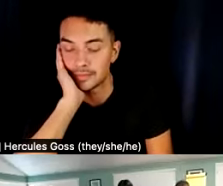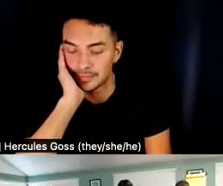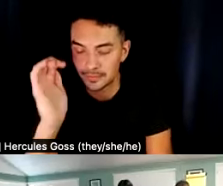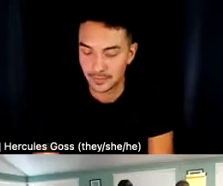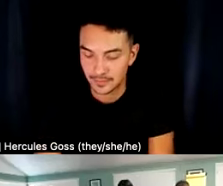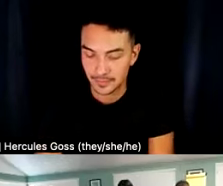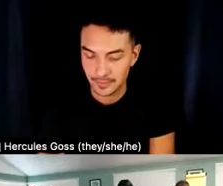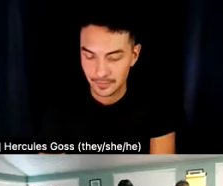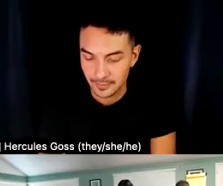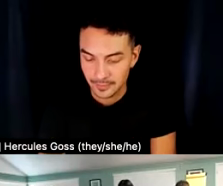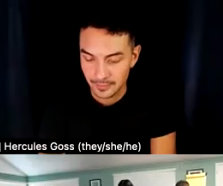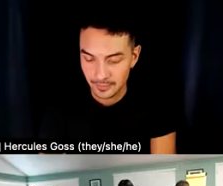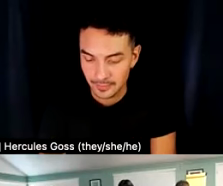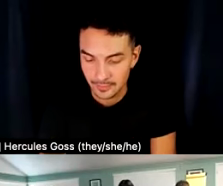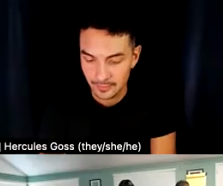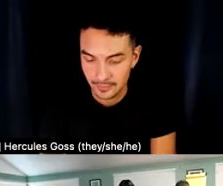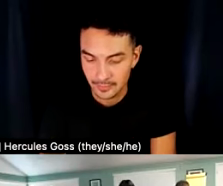on.